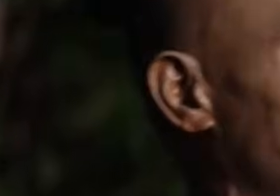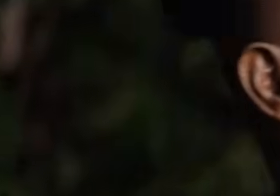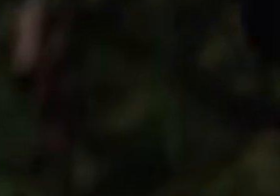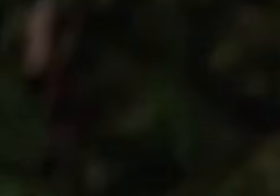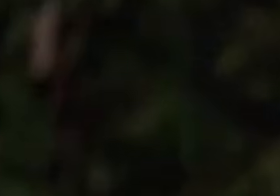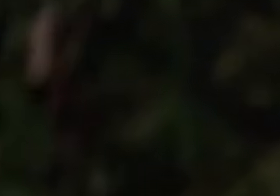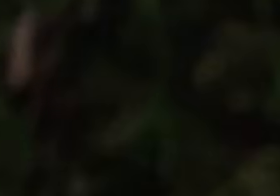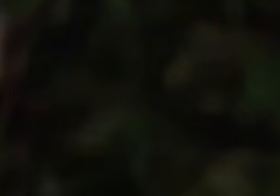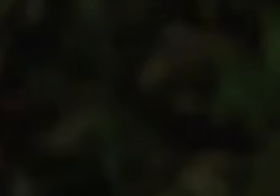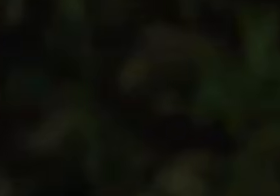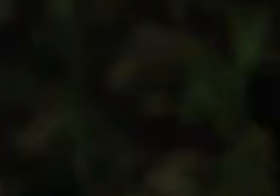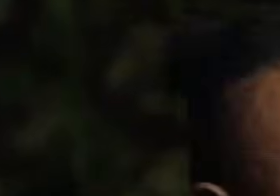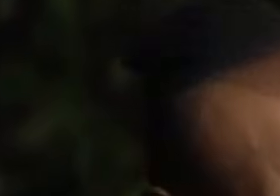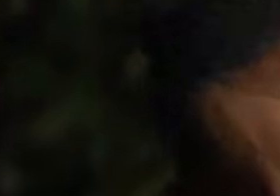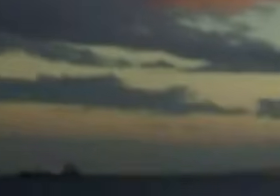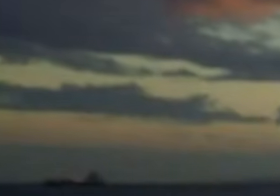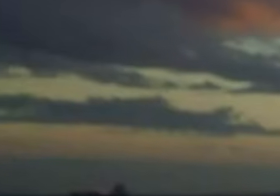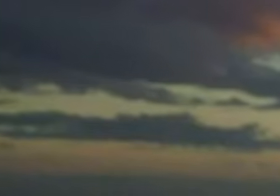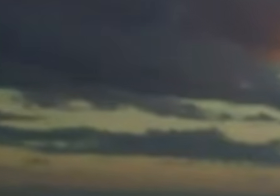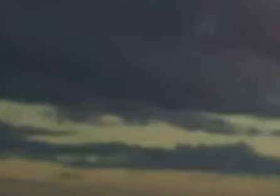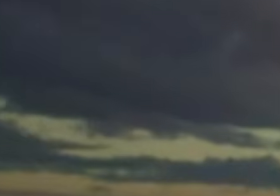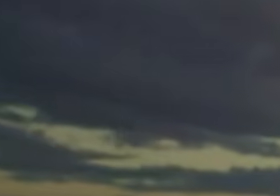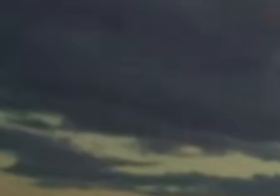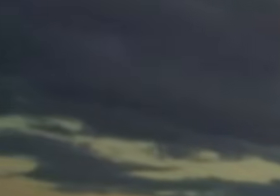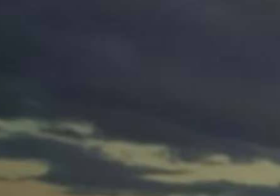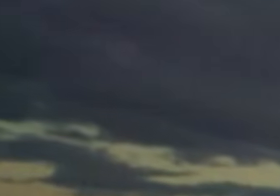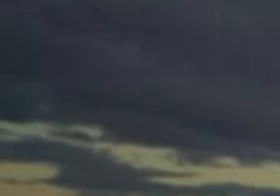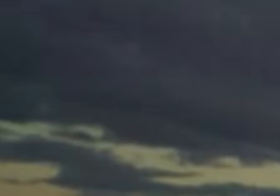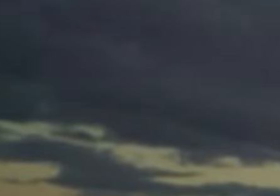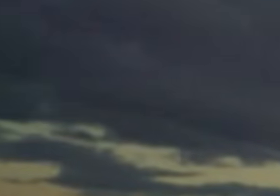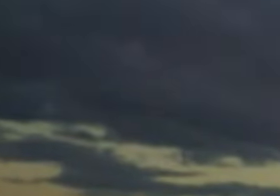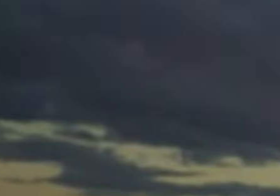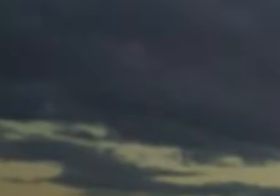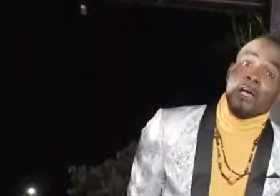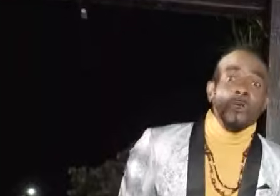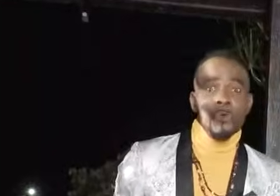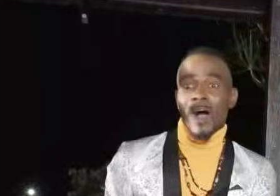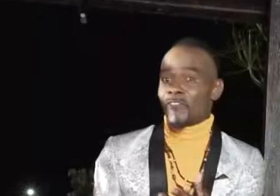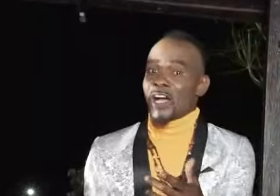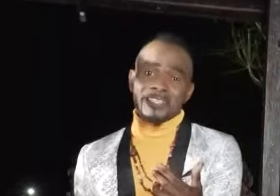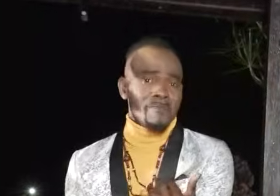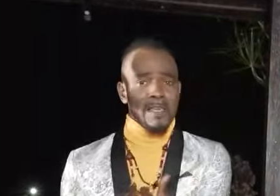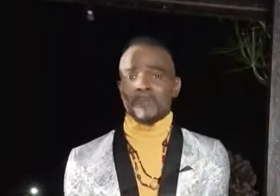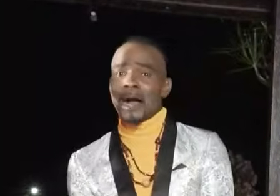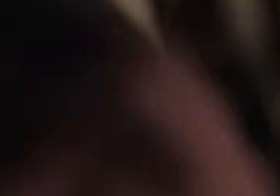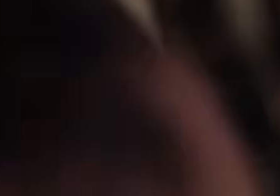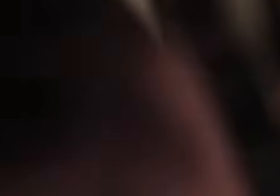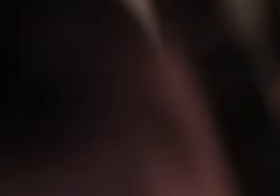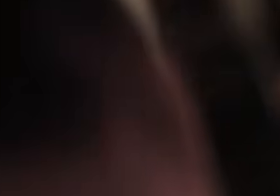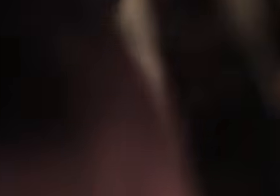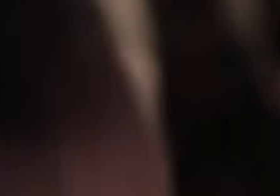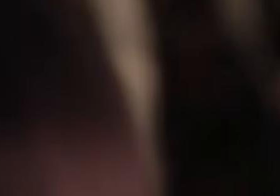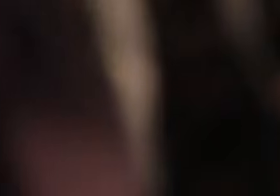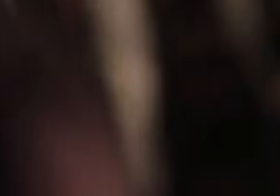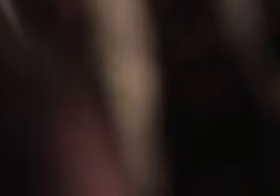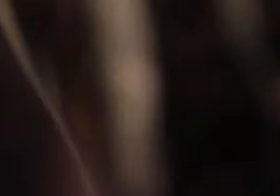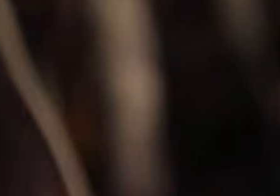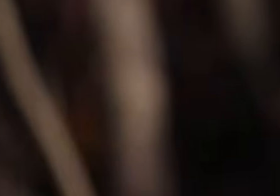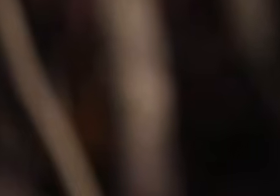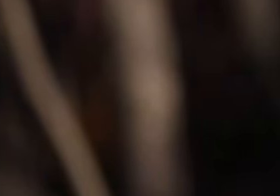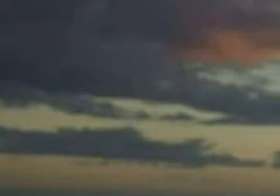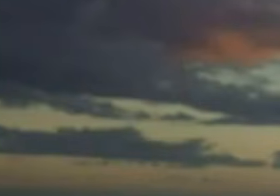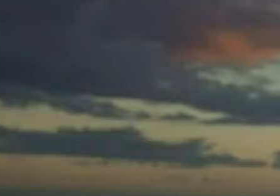me, girl. So if you ever cheat, you better give me back me